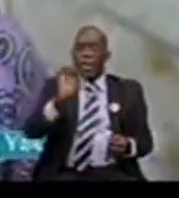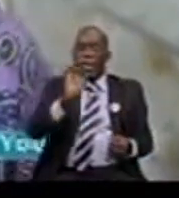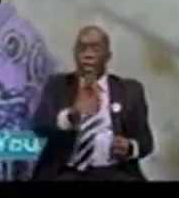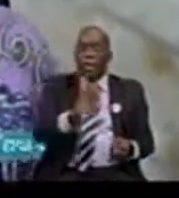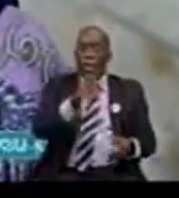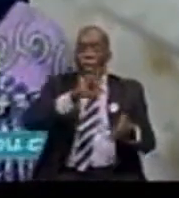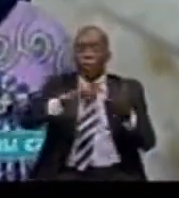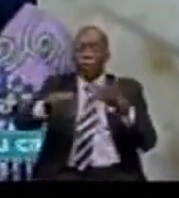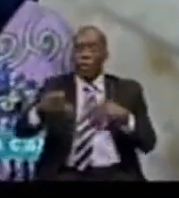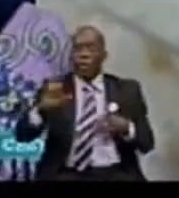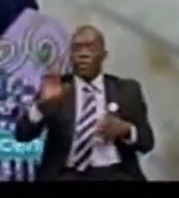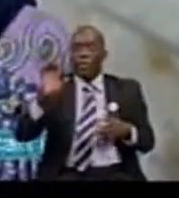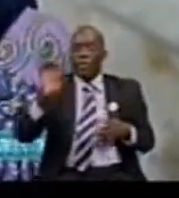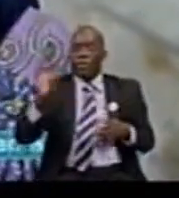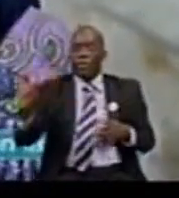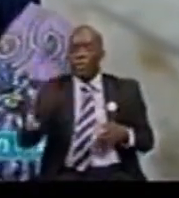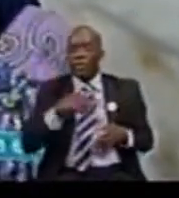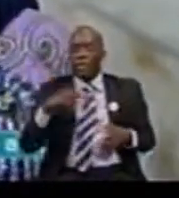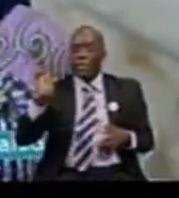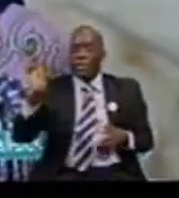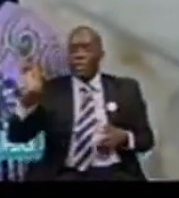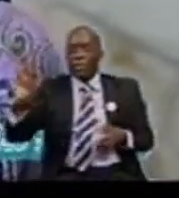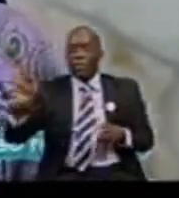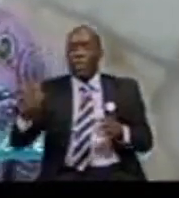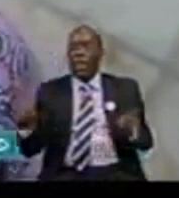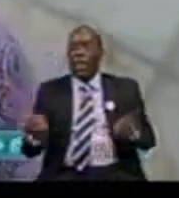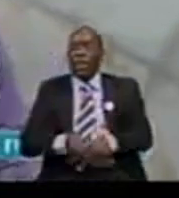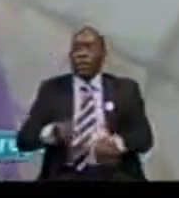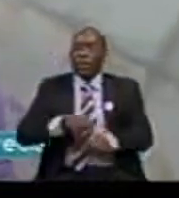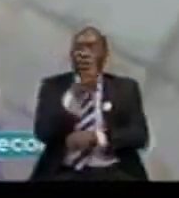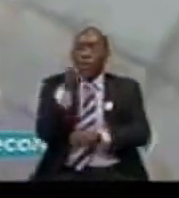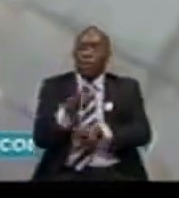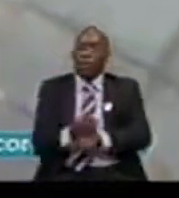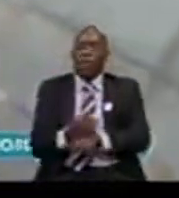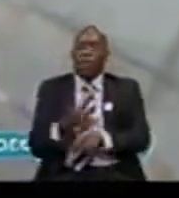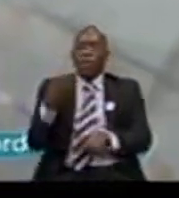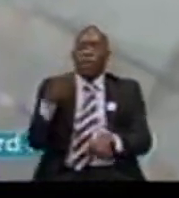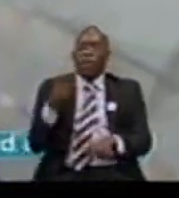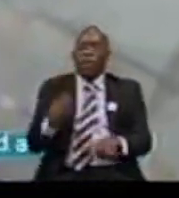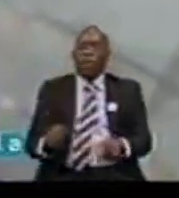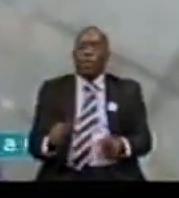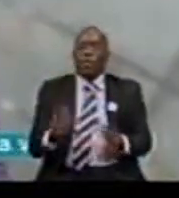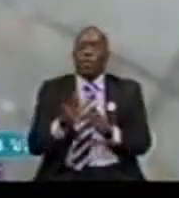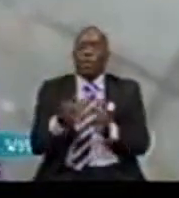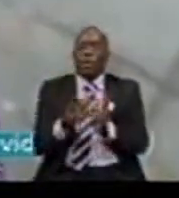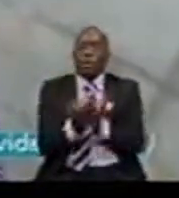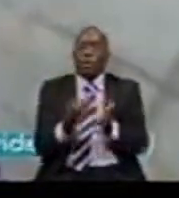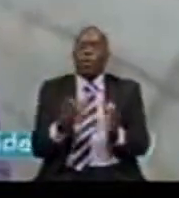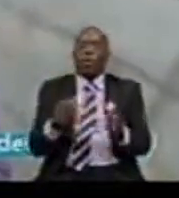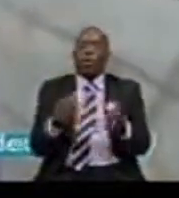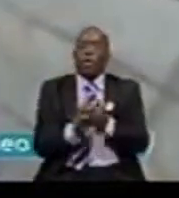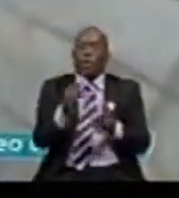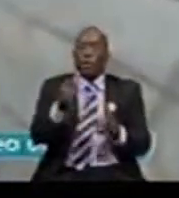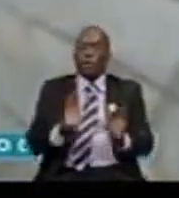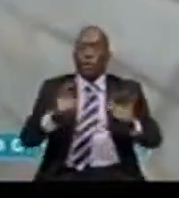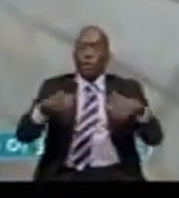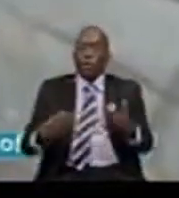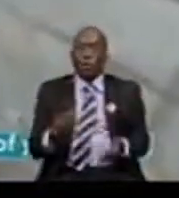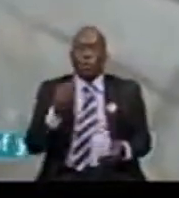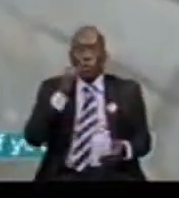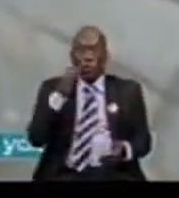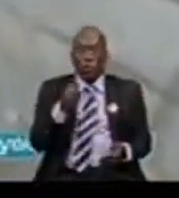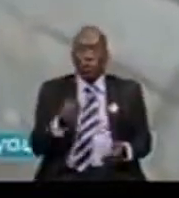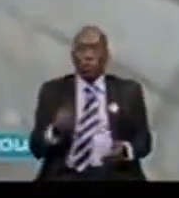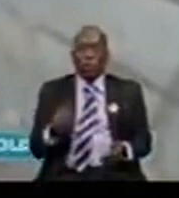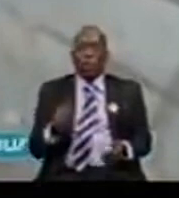the declaration of the confirmation of the Bible text that God has given me. Praise the Lord. Hallelujah. I'm telling